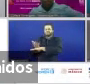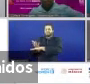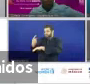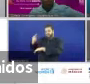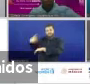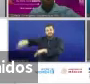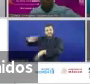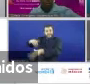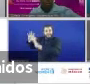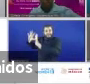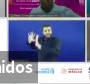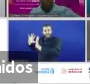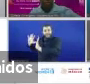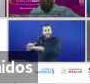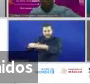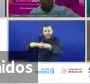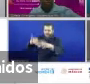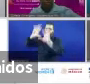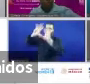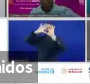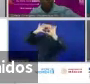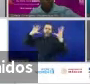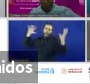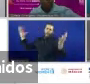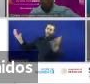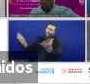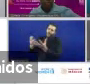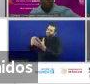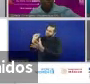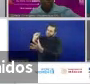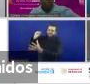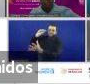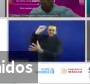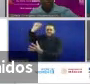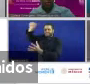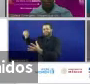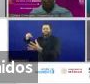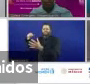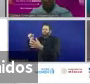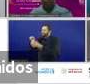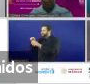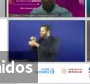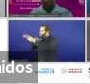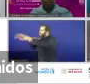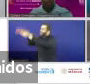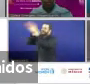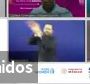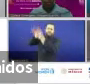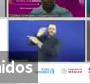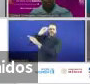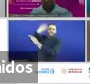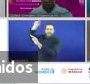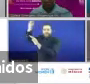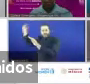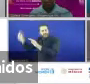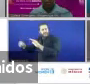need to make in parliament and in government, you need to make these kind of, I would call them natural